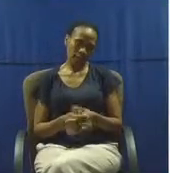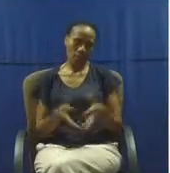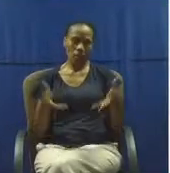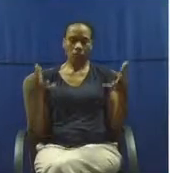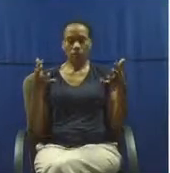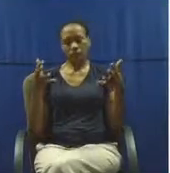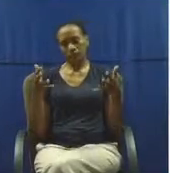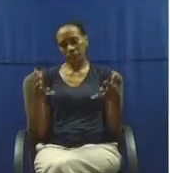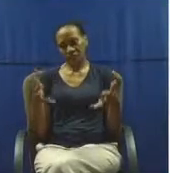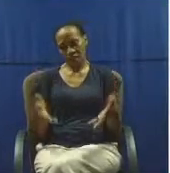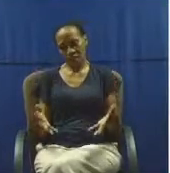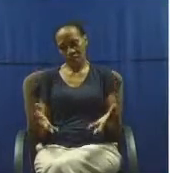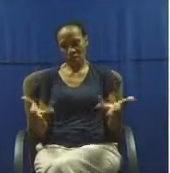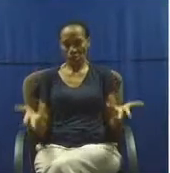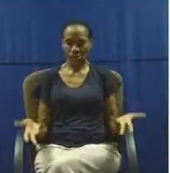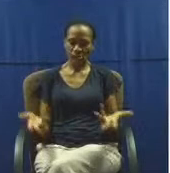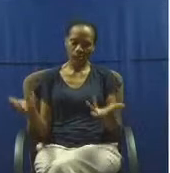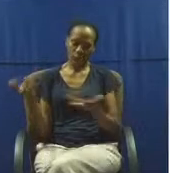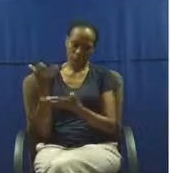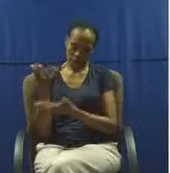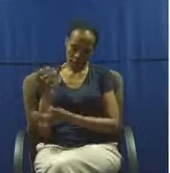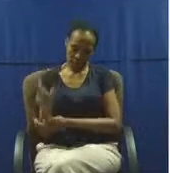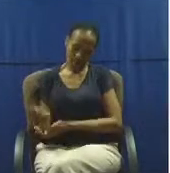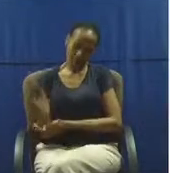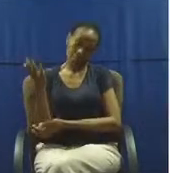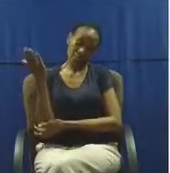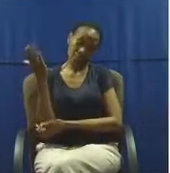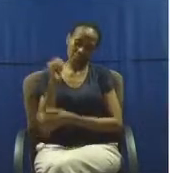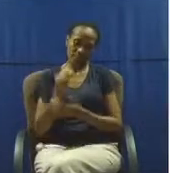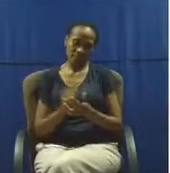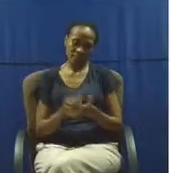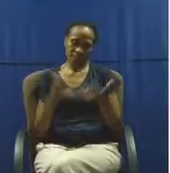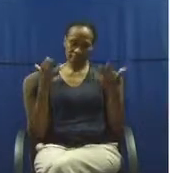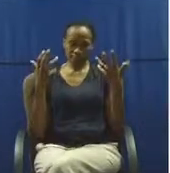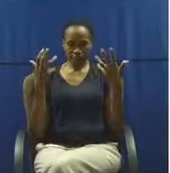Now, Honorable Speaker,